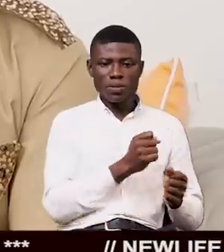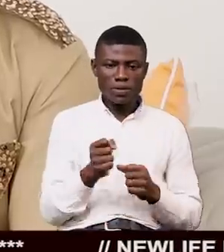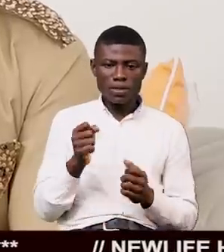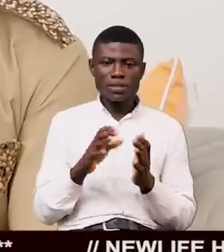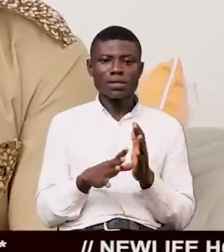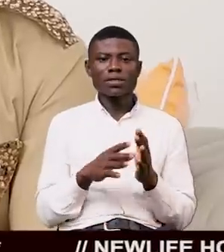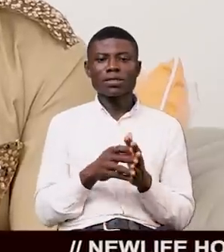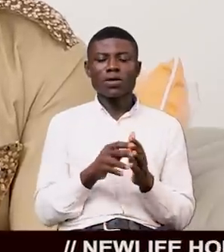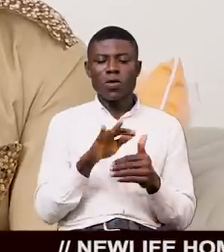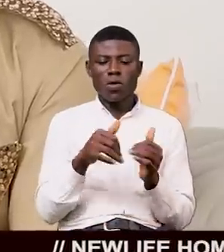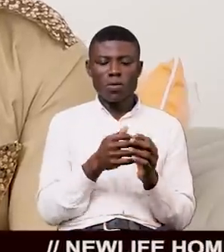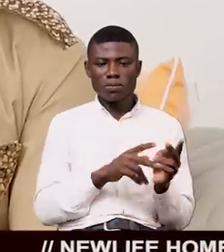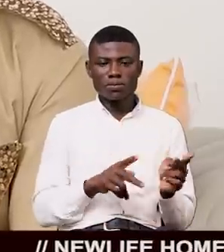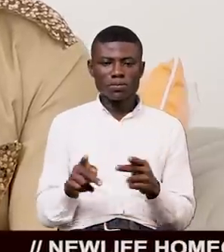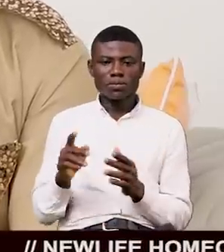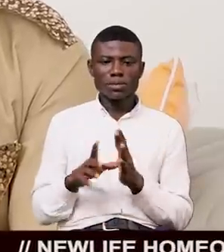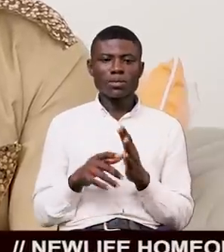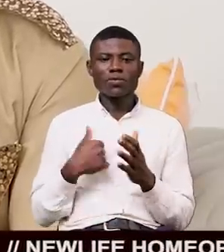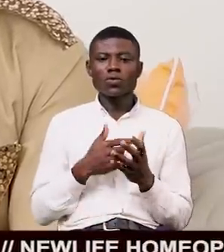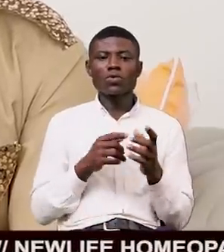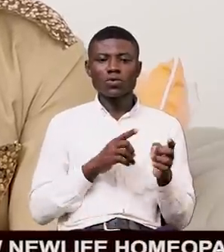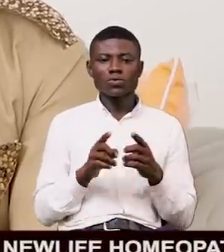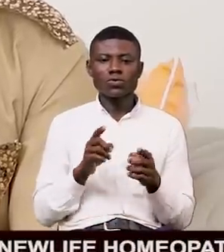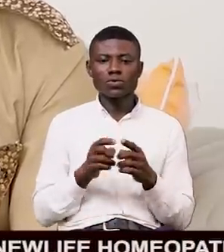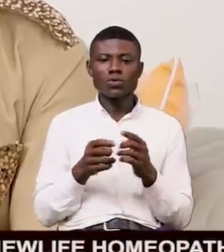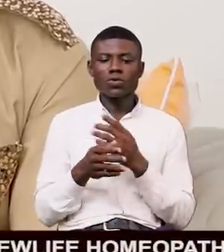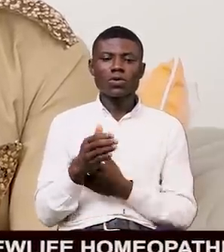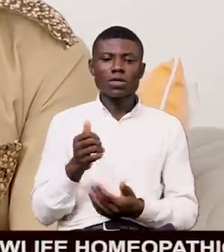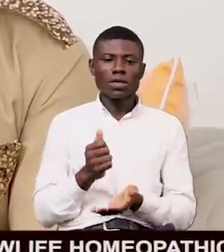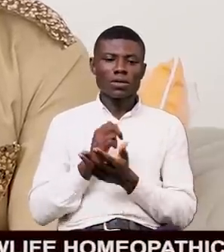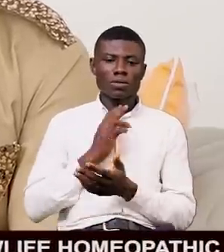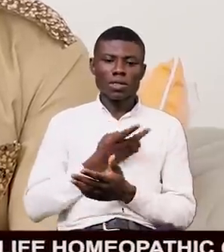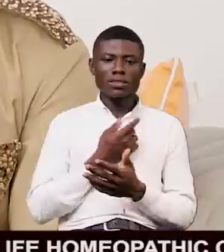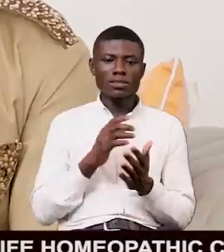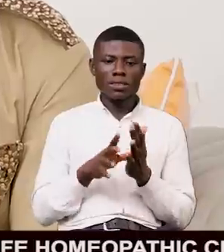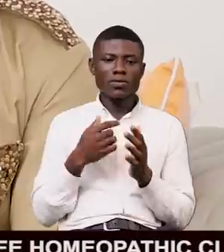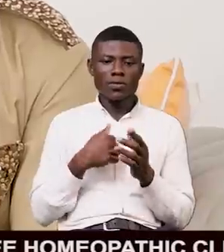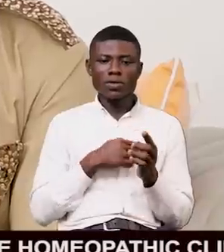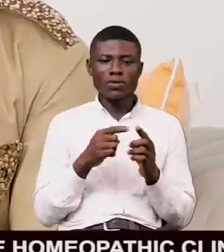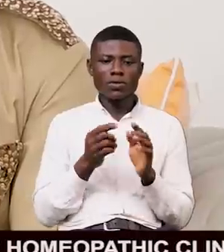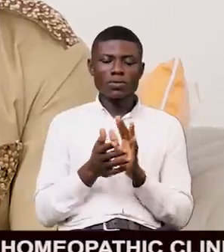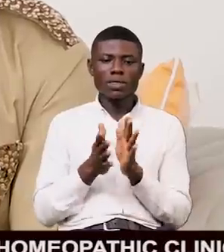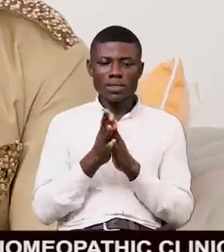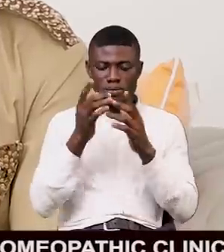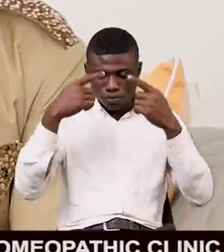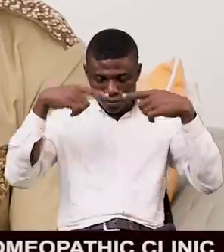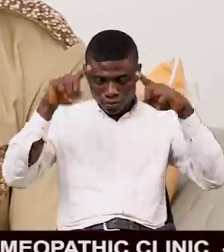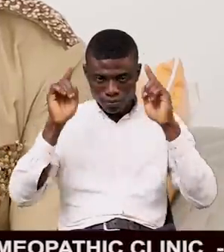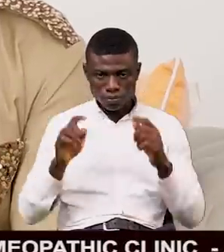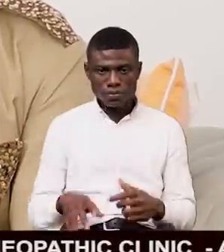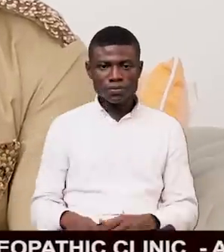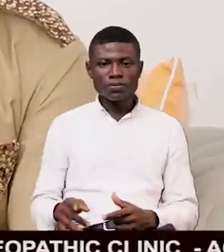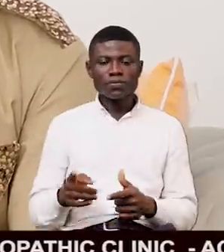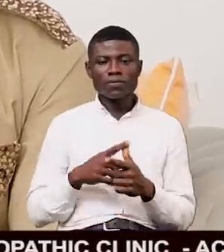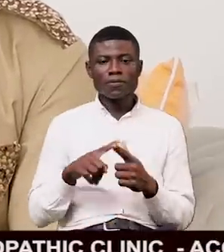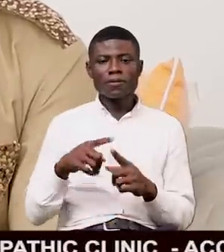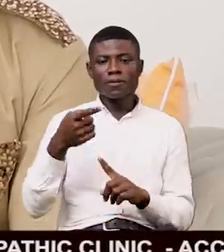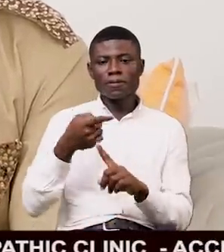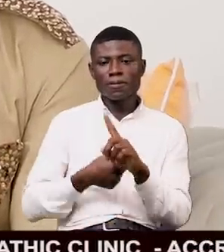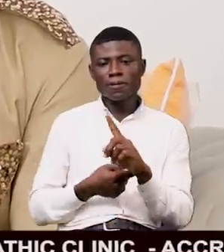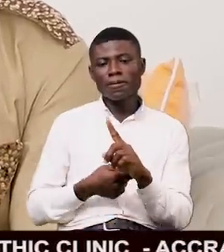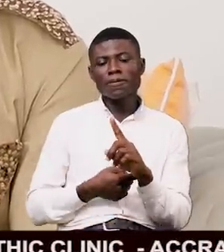niema e dia gwa kwa mu a epese ye nyina no obo a miye chimiye na next month